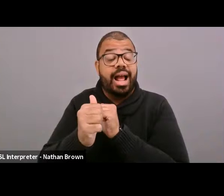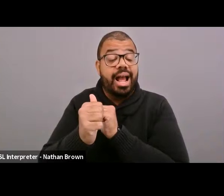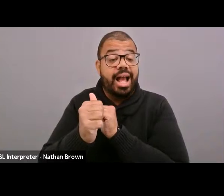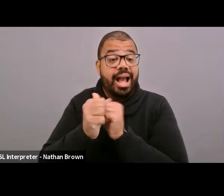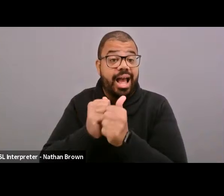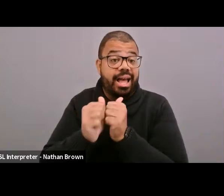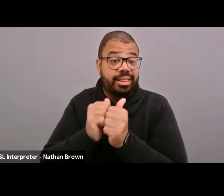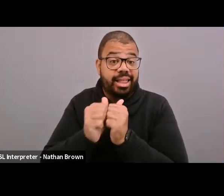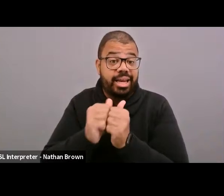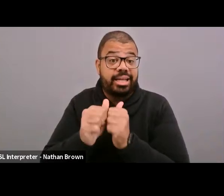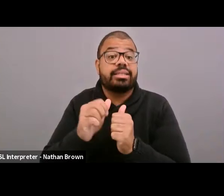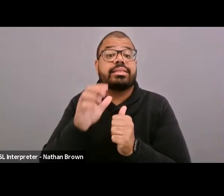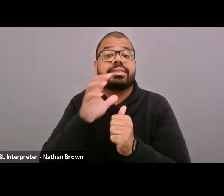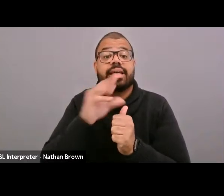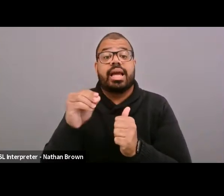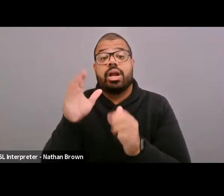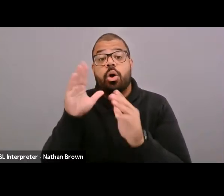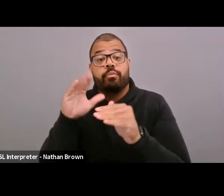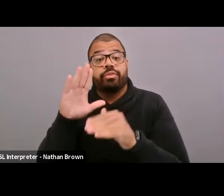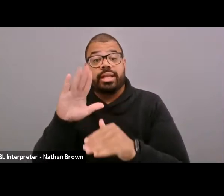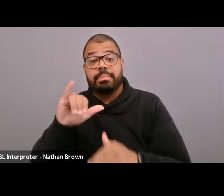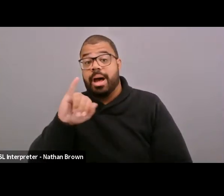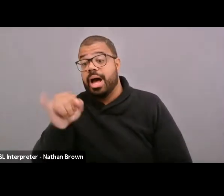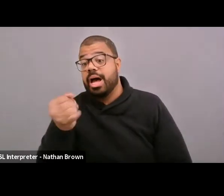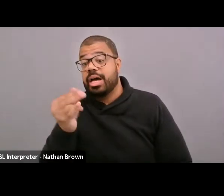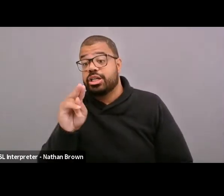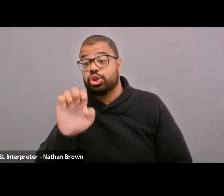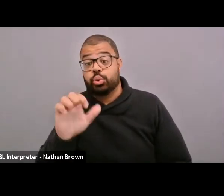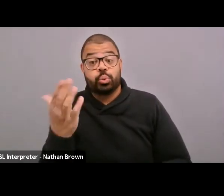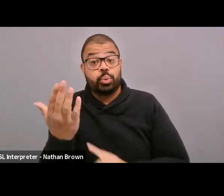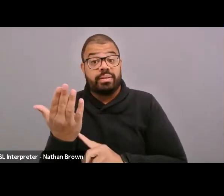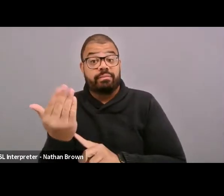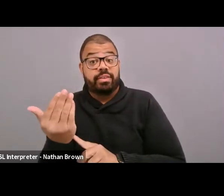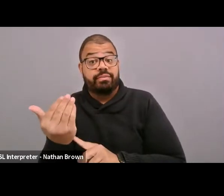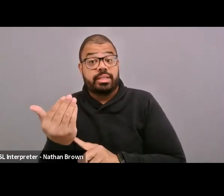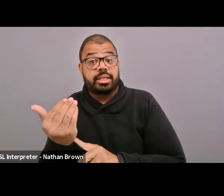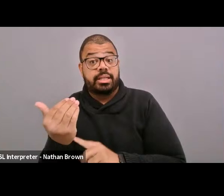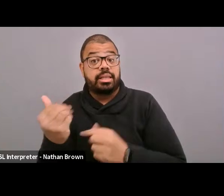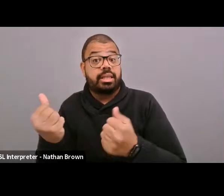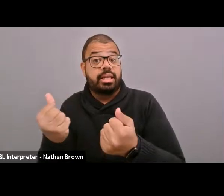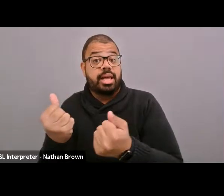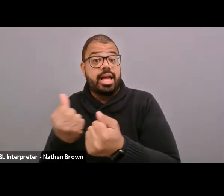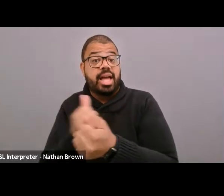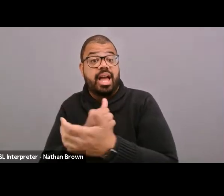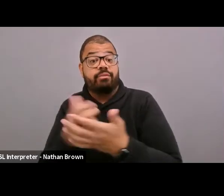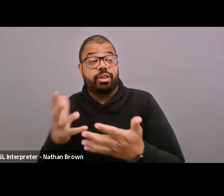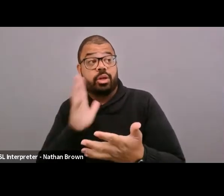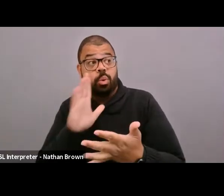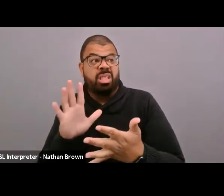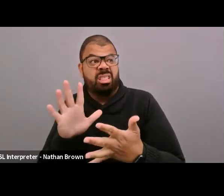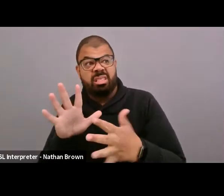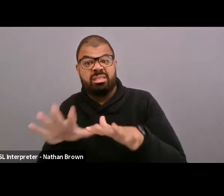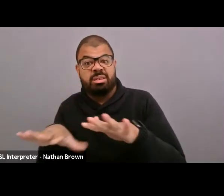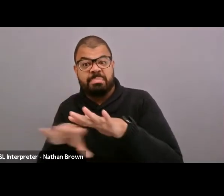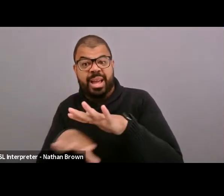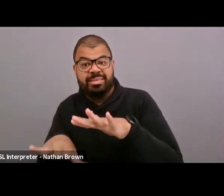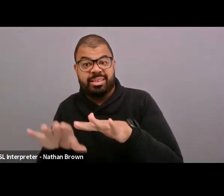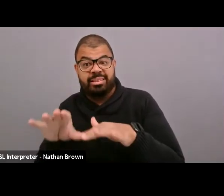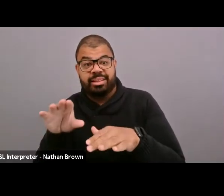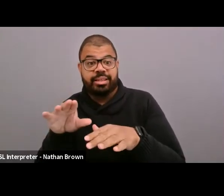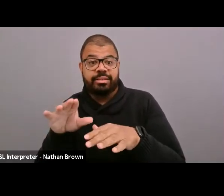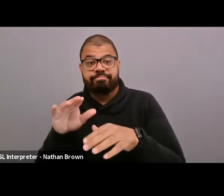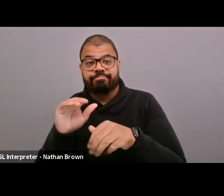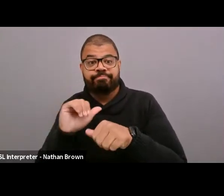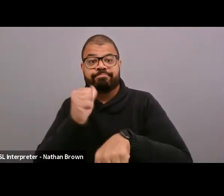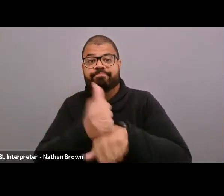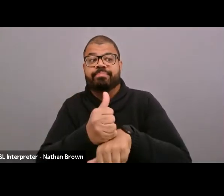by June 15, we're gonna have like everything pretty much, in place for